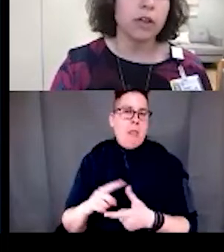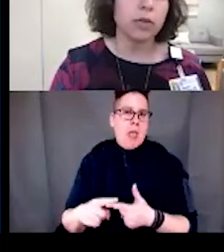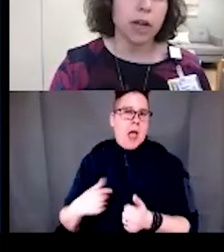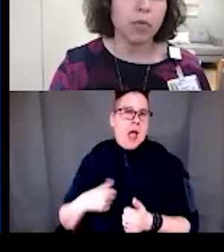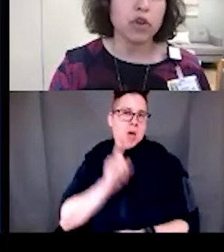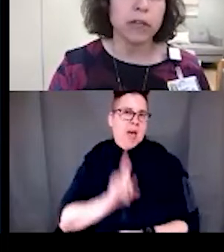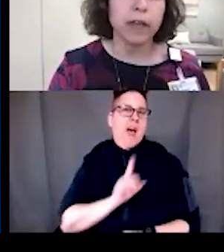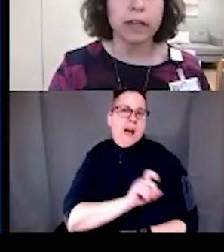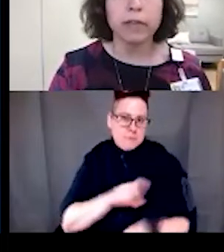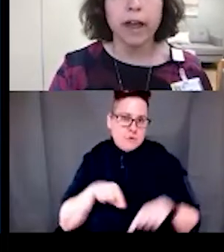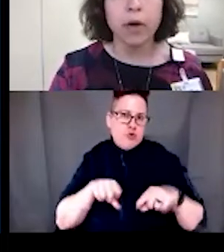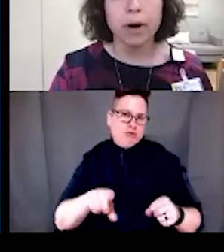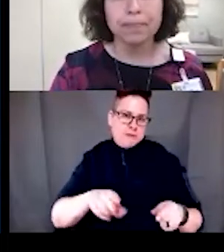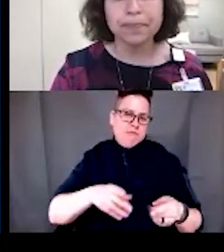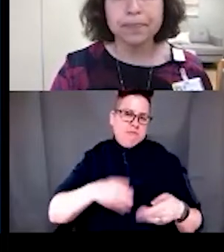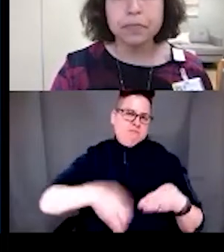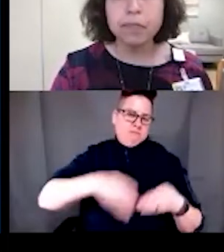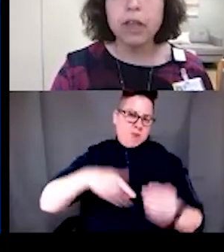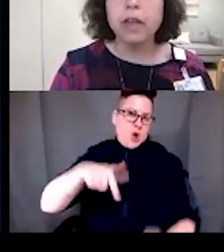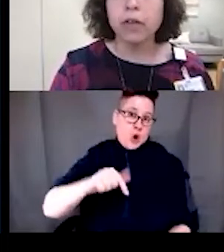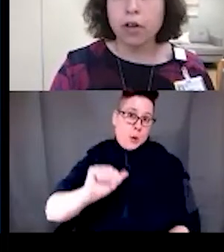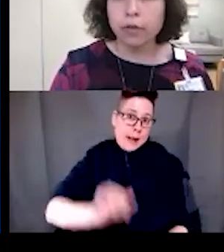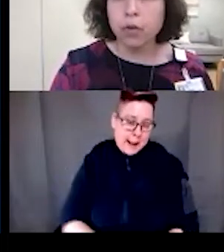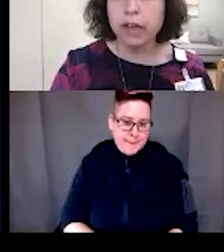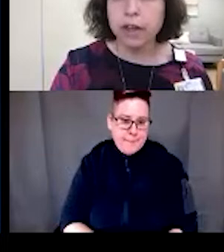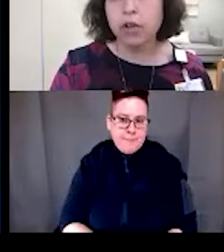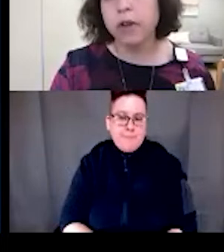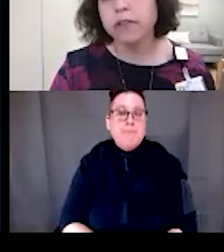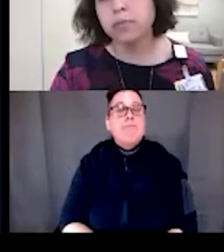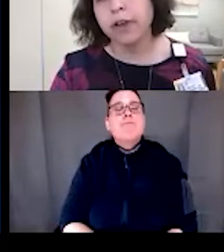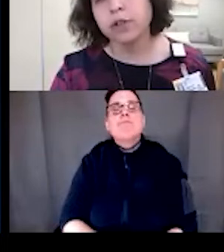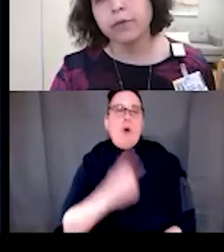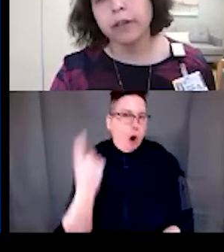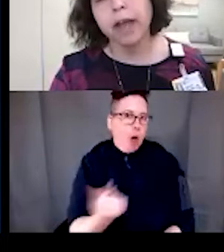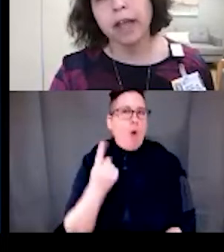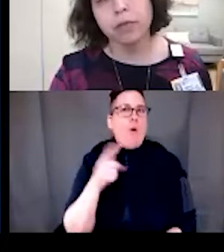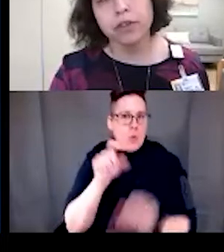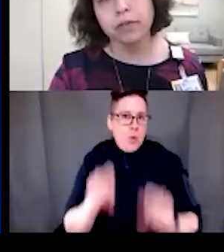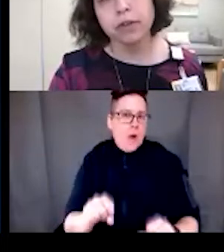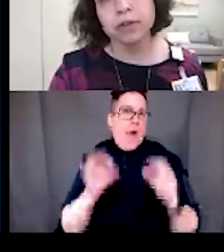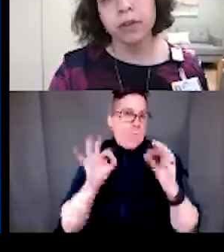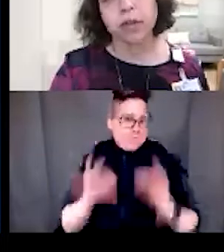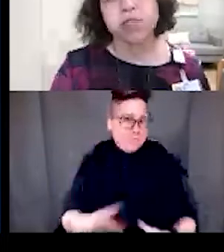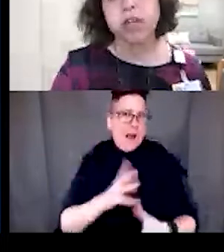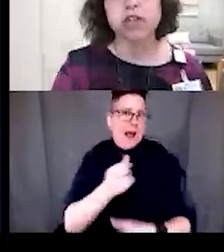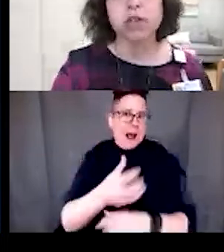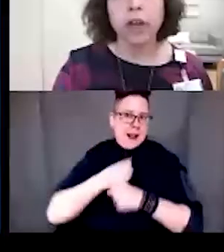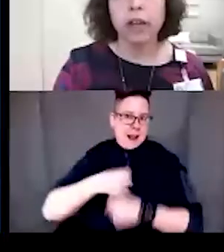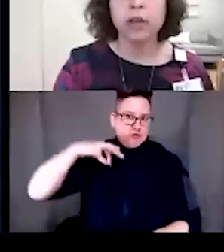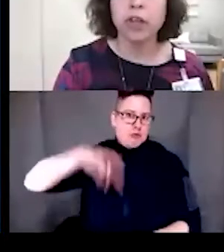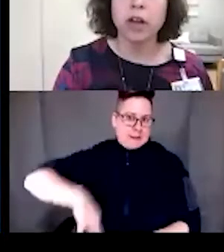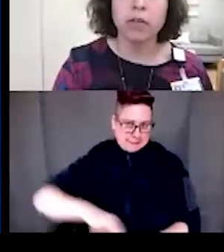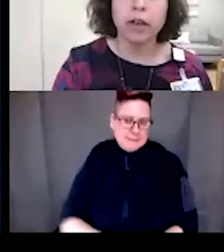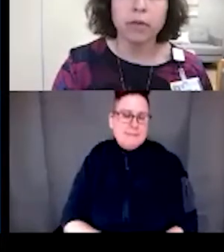during the Q&A portion at the end of the hour. There are a few ways, as always, to provide your feedback and receive continuing education